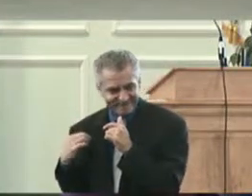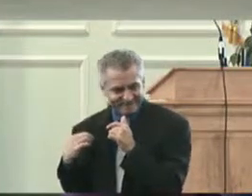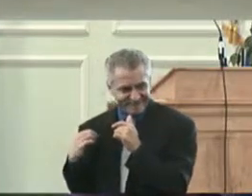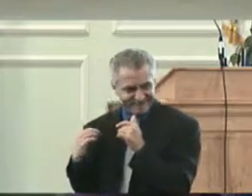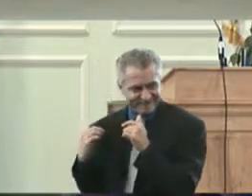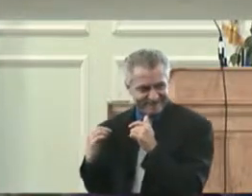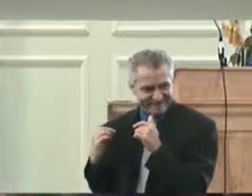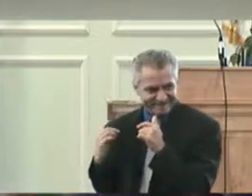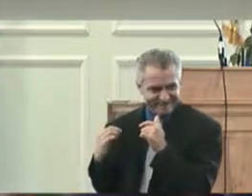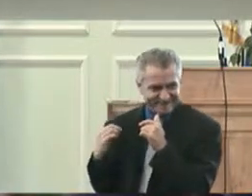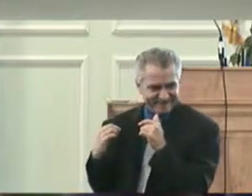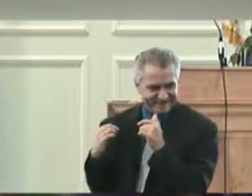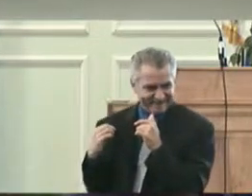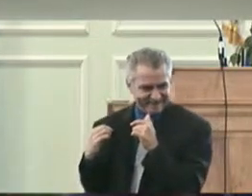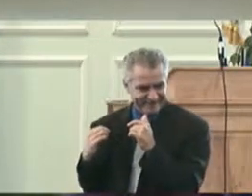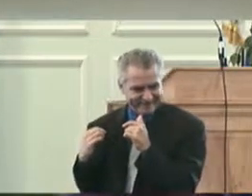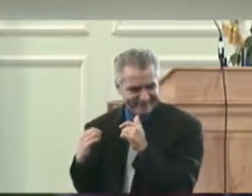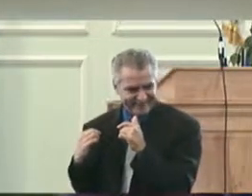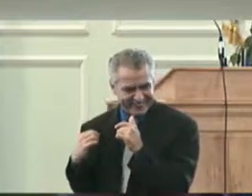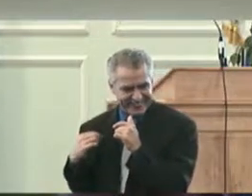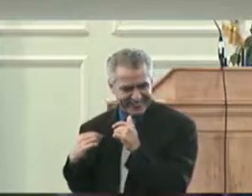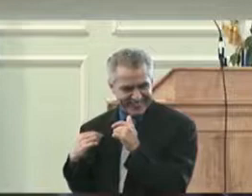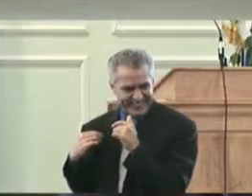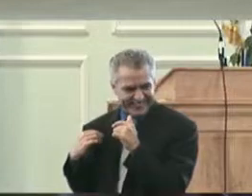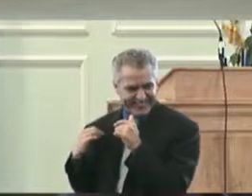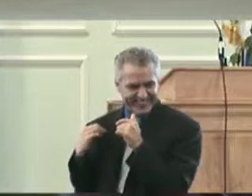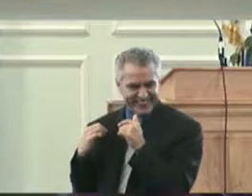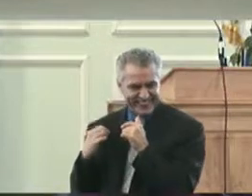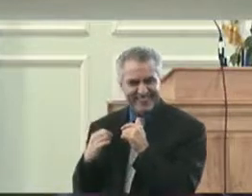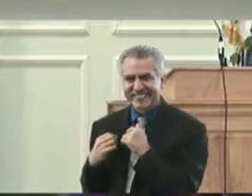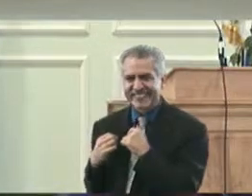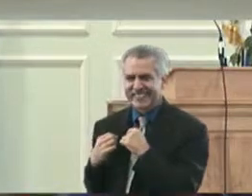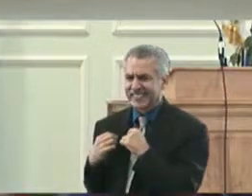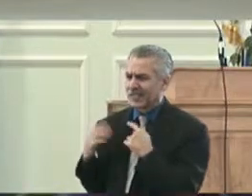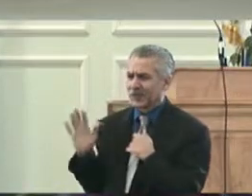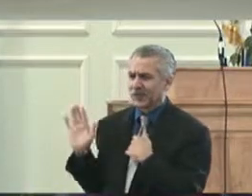pray? You raise your hand. No?